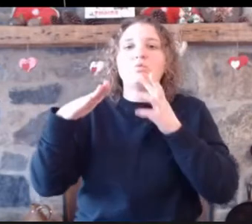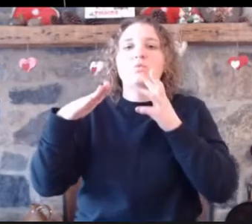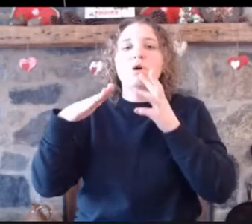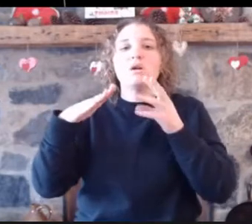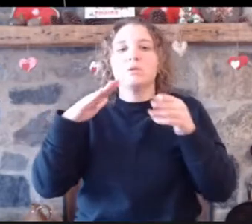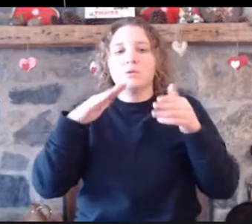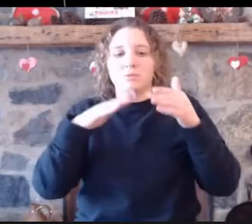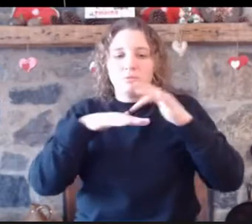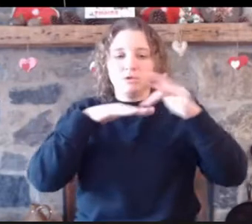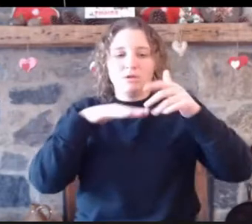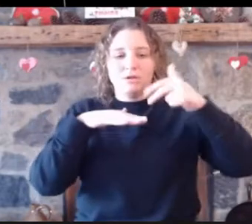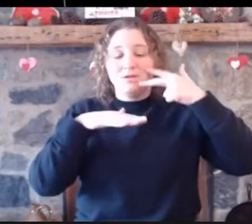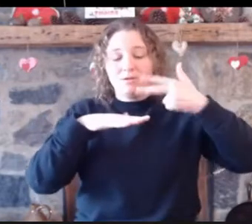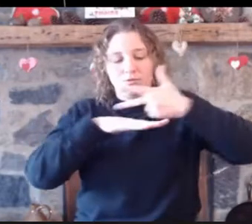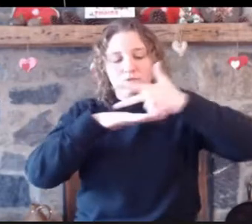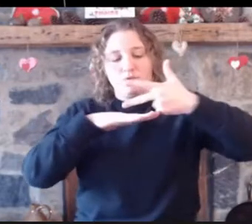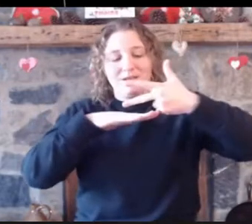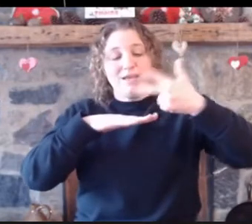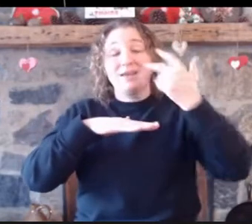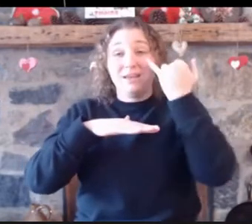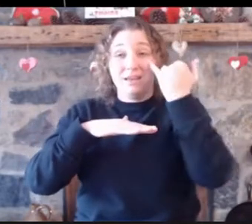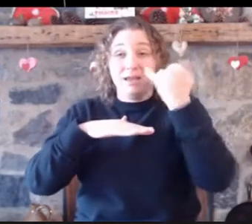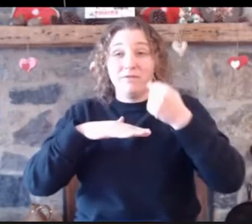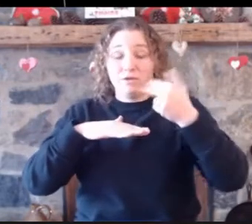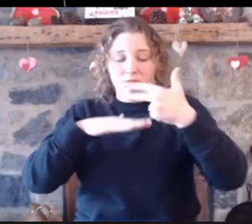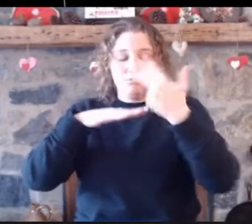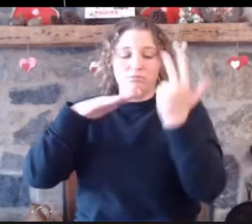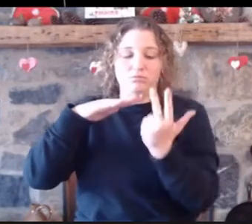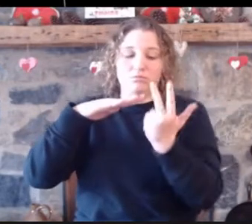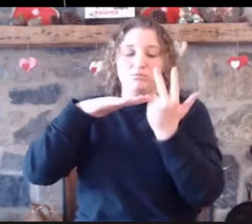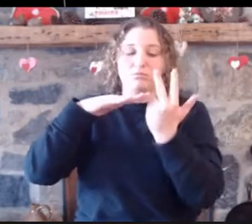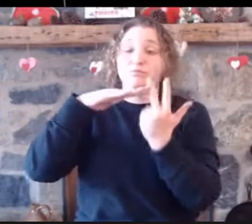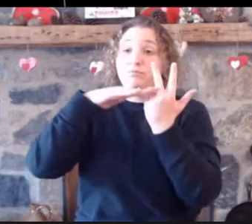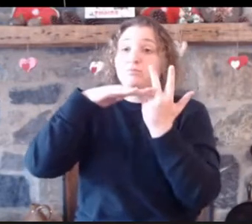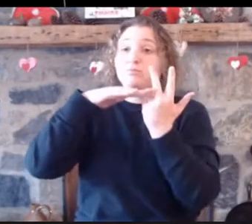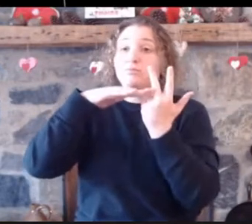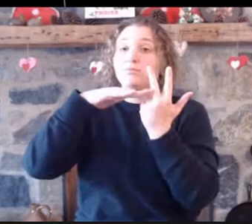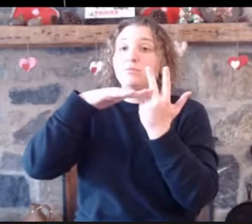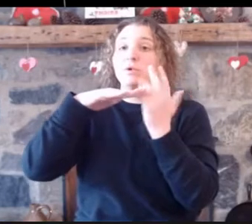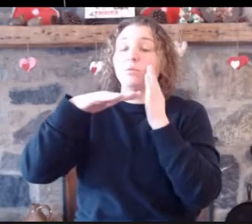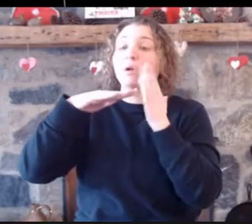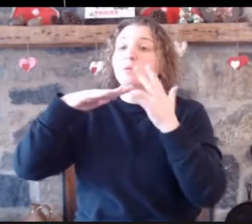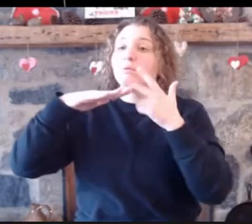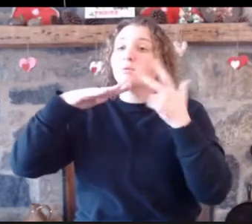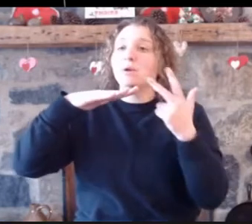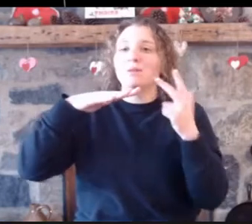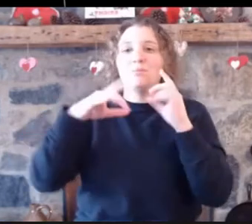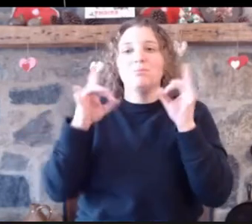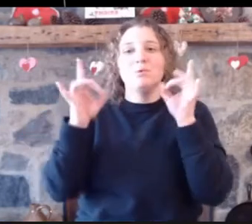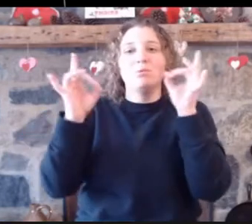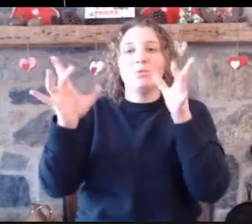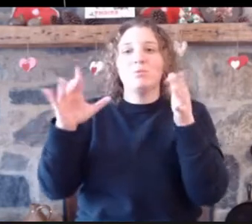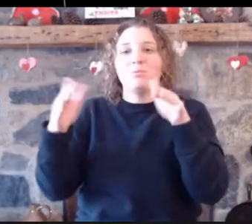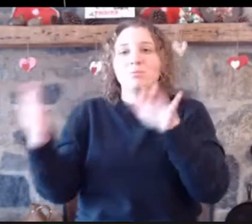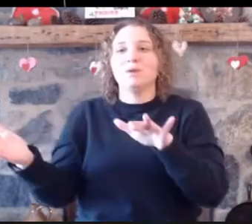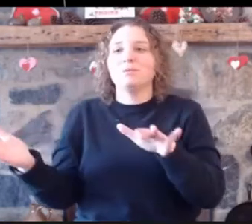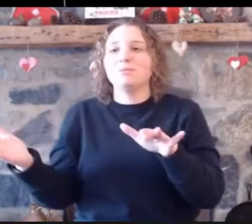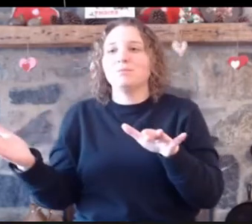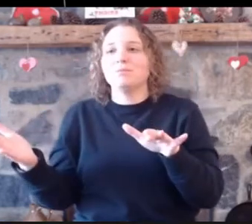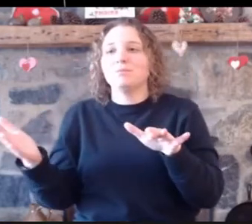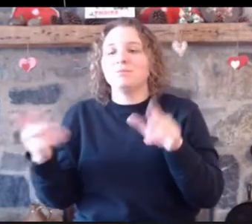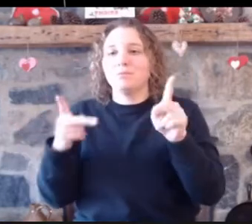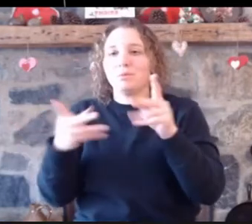long. Had you been able to prop the boats up on their bow, their sterns would have stuck out. And yet it was tragic enough that they would be basically a total